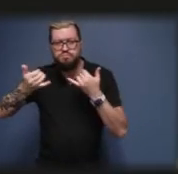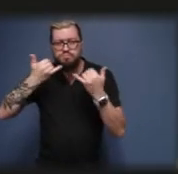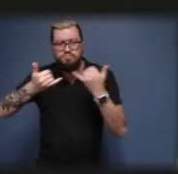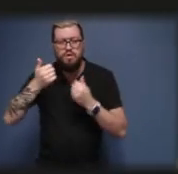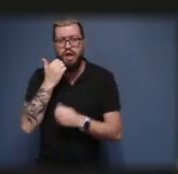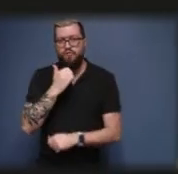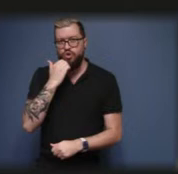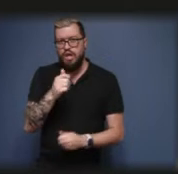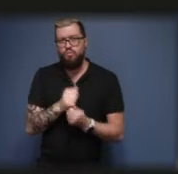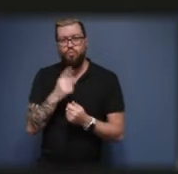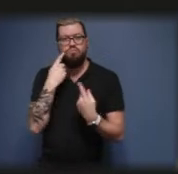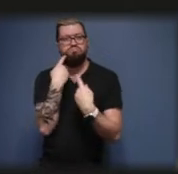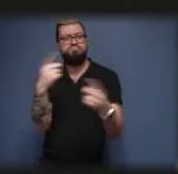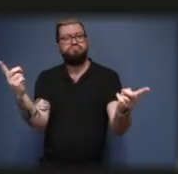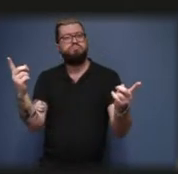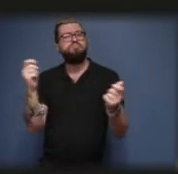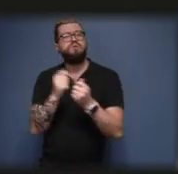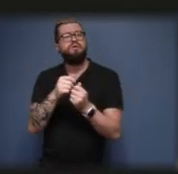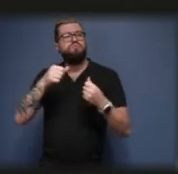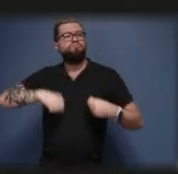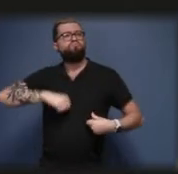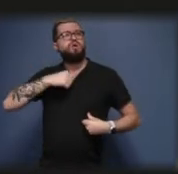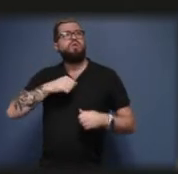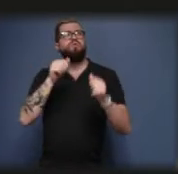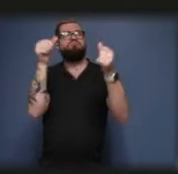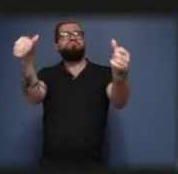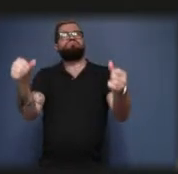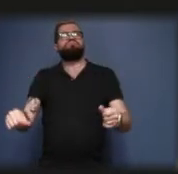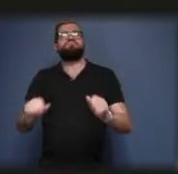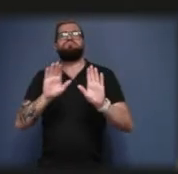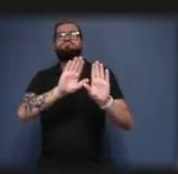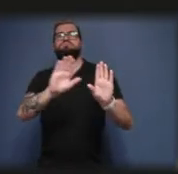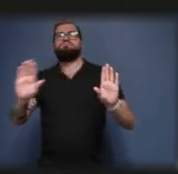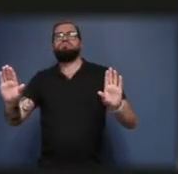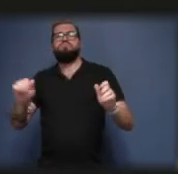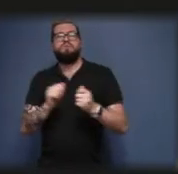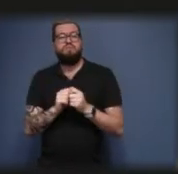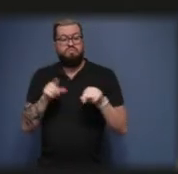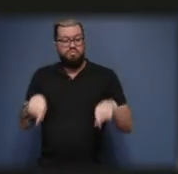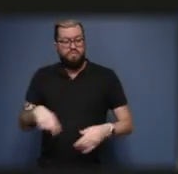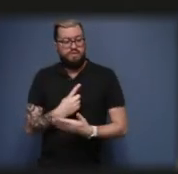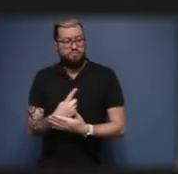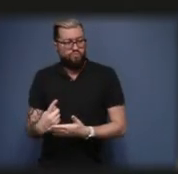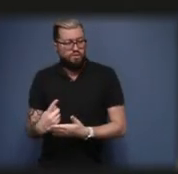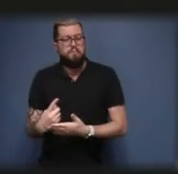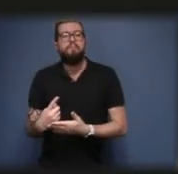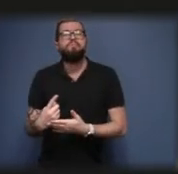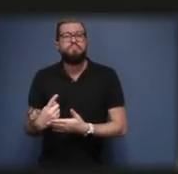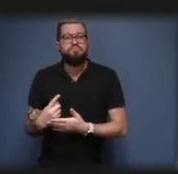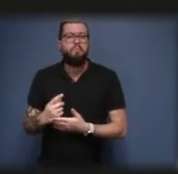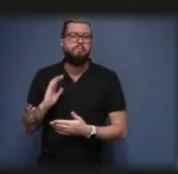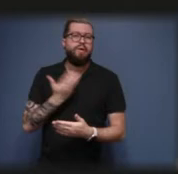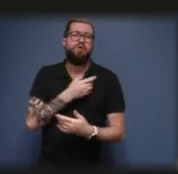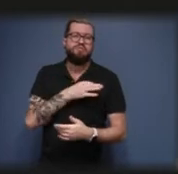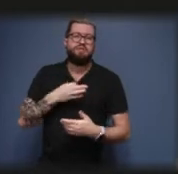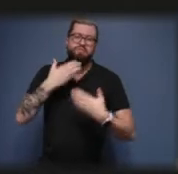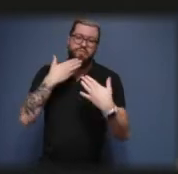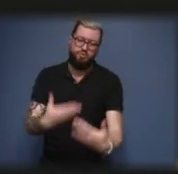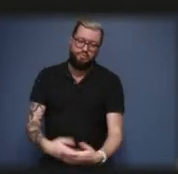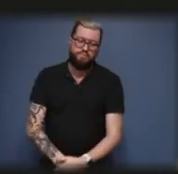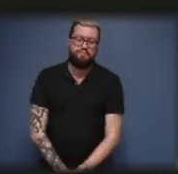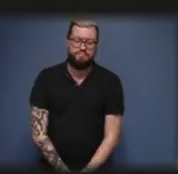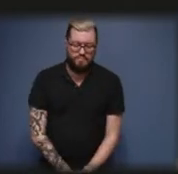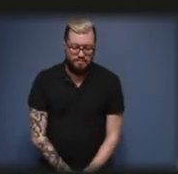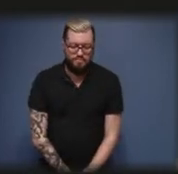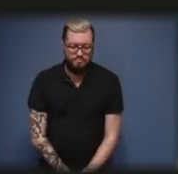display that proclamation very proudly as we go through celebrating this week our staff. Thank you.